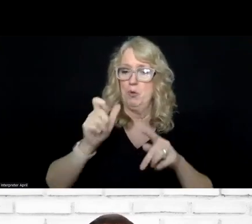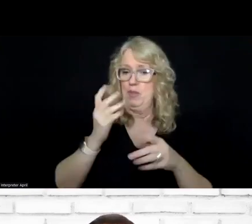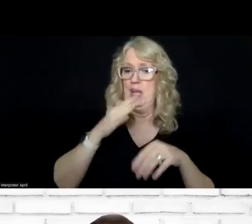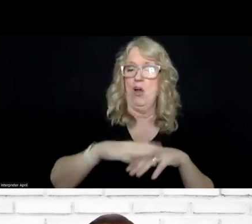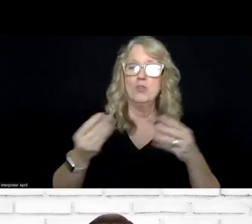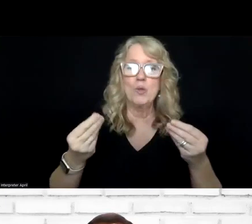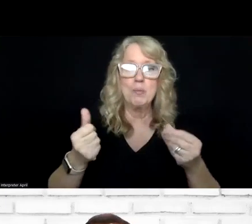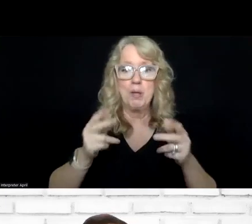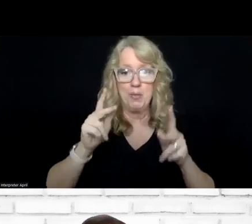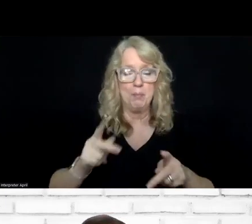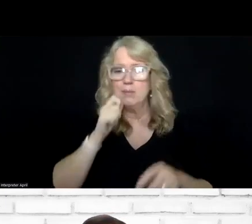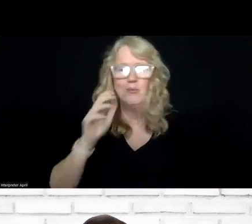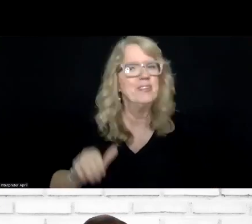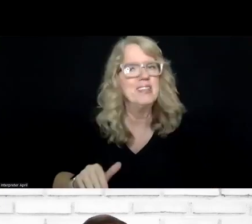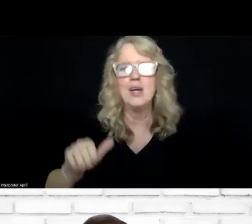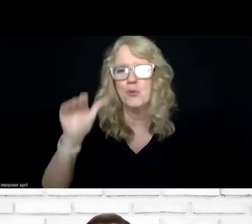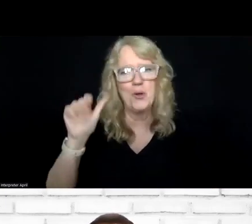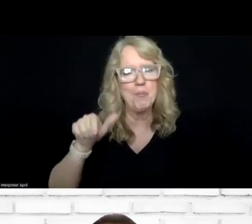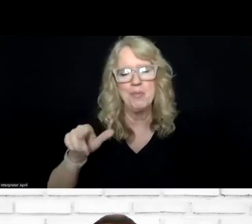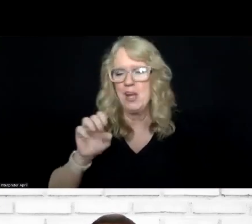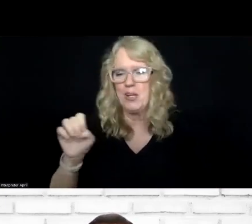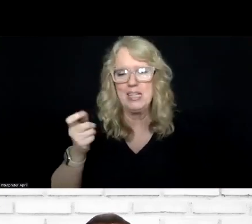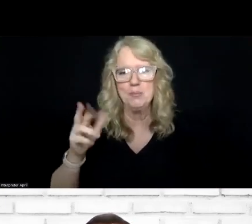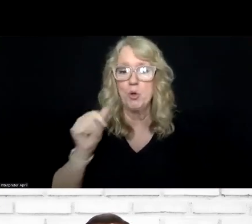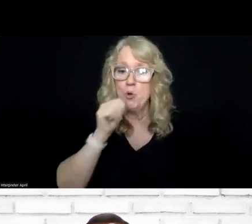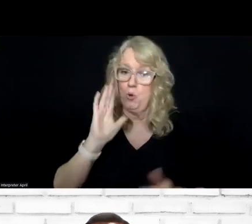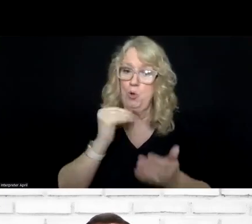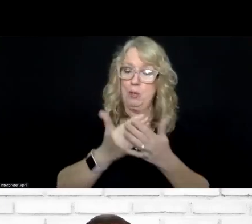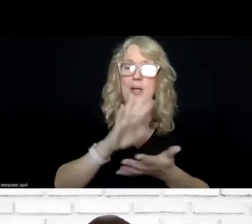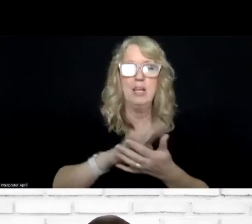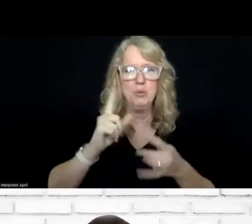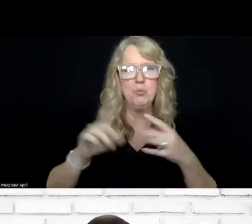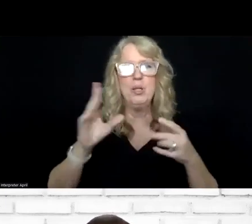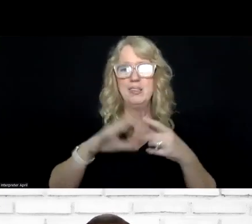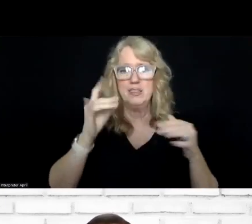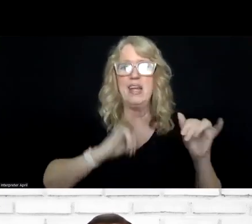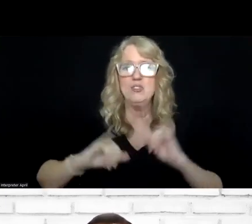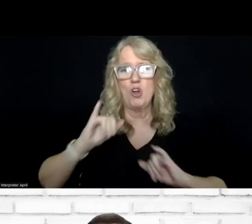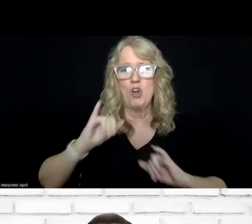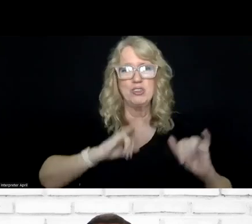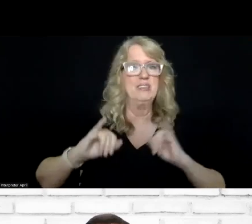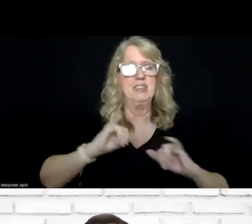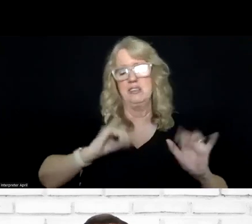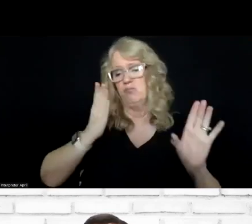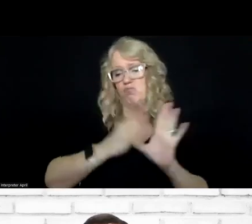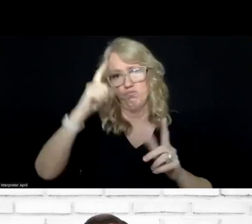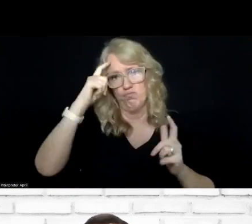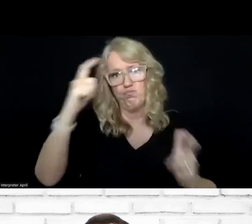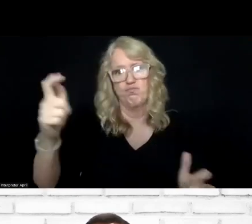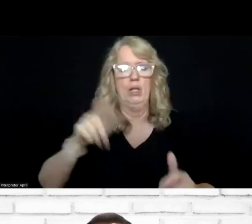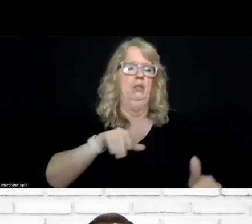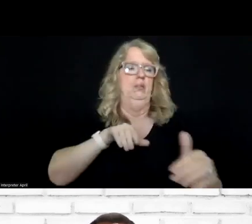was not the person who grew up in Eastport. Who came on the campus was a narcissistic psychiatrist who really thought that he was coming into